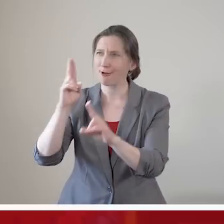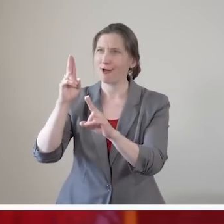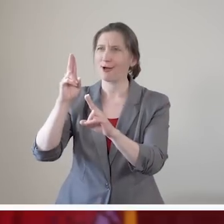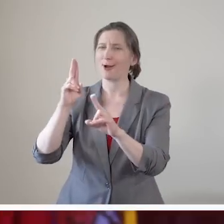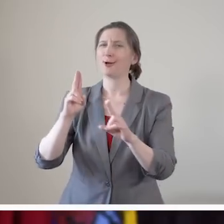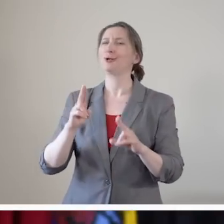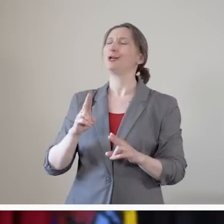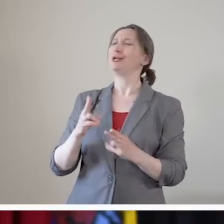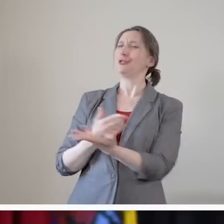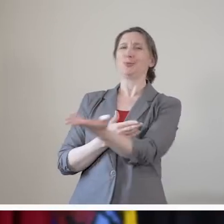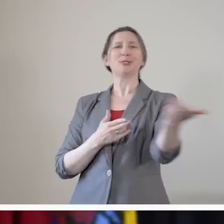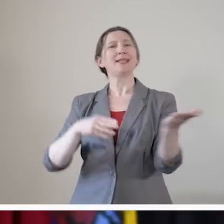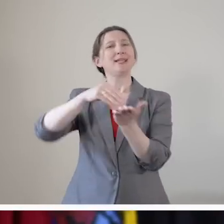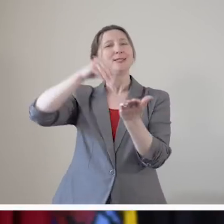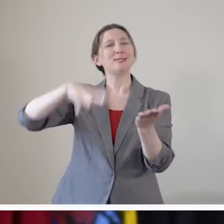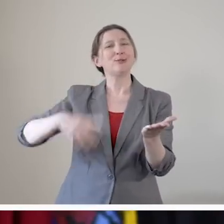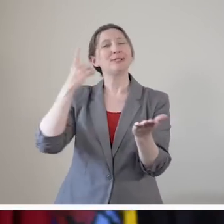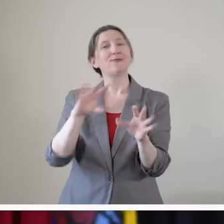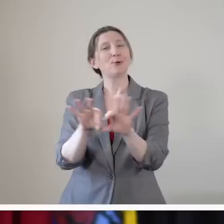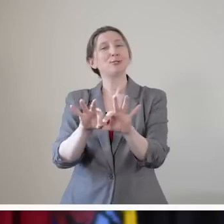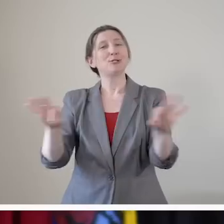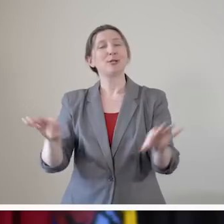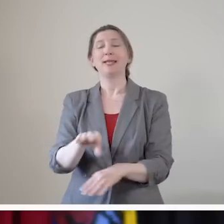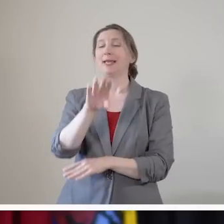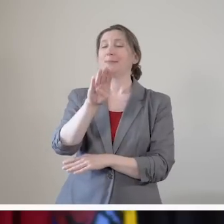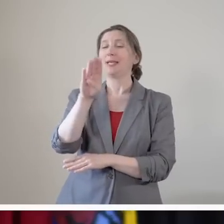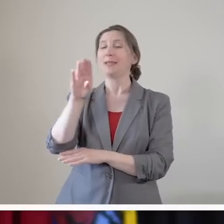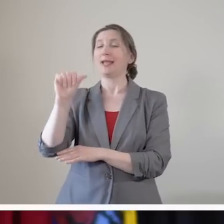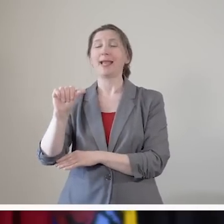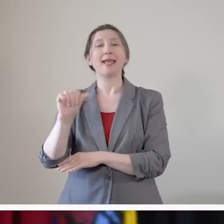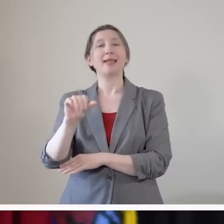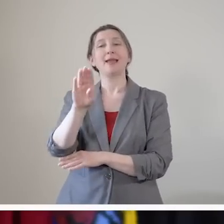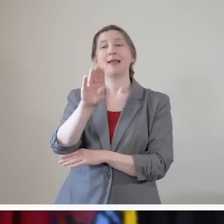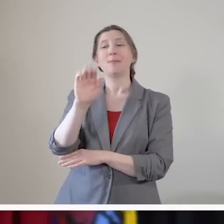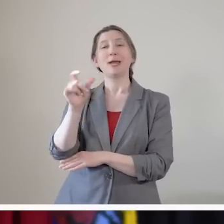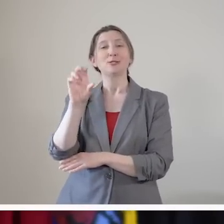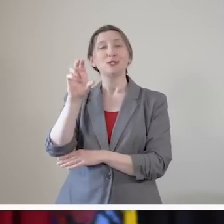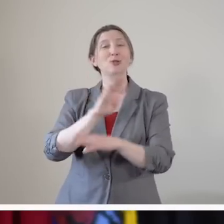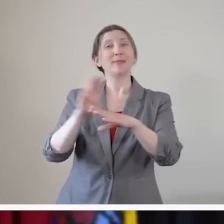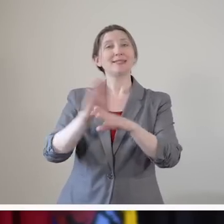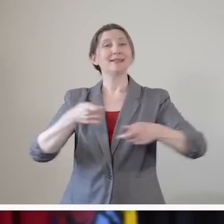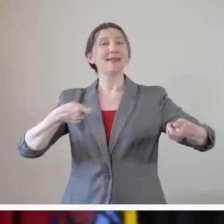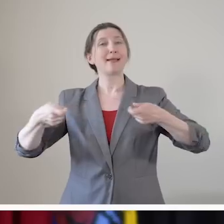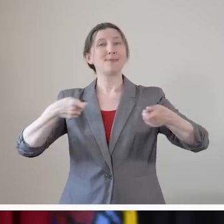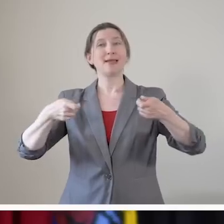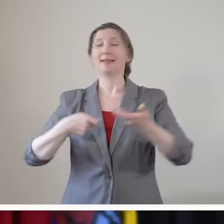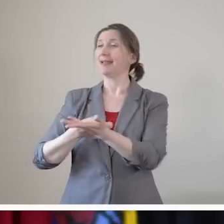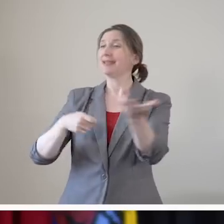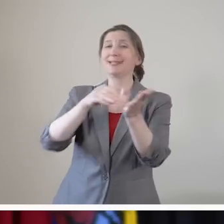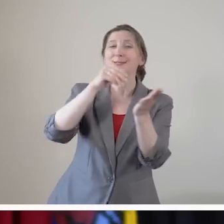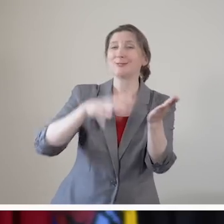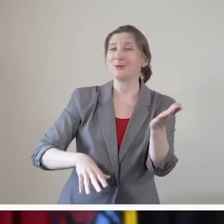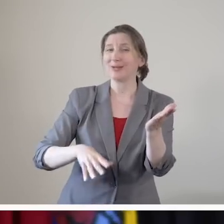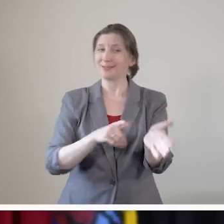Chancellor Blank, it is my distinct honor to present the candidates for the degree Bachelor of Business Administration. These scholars